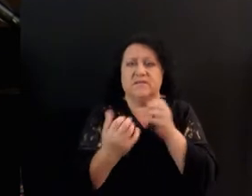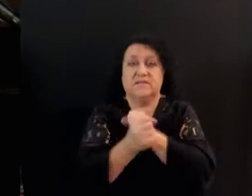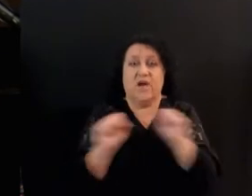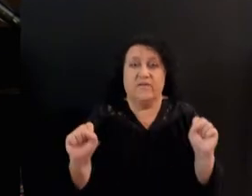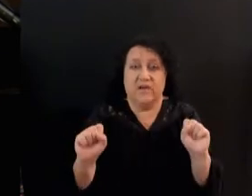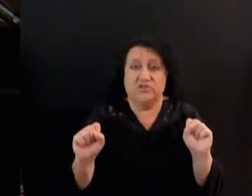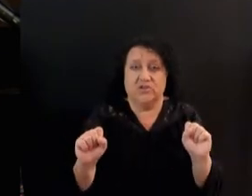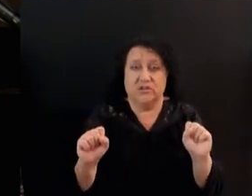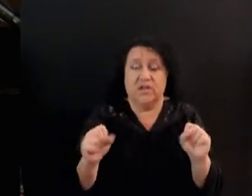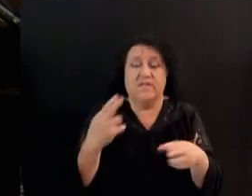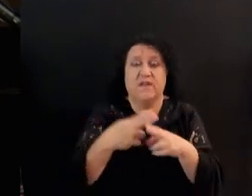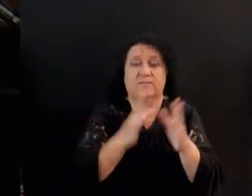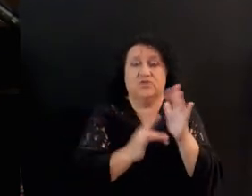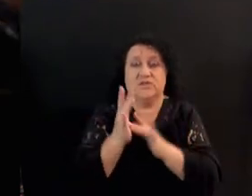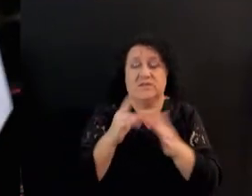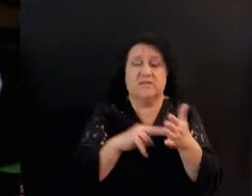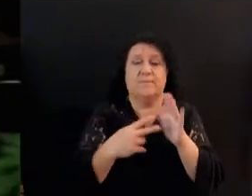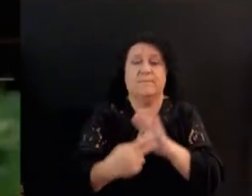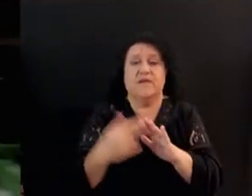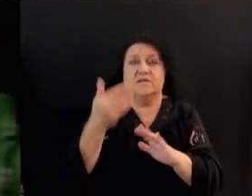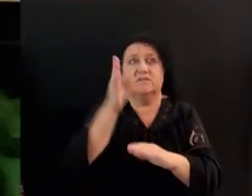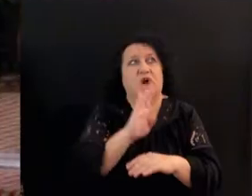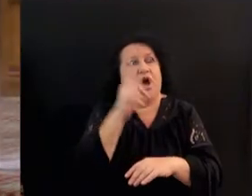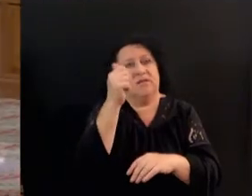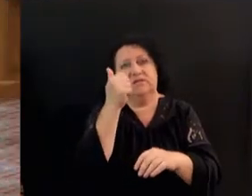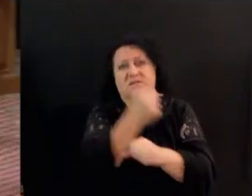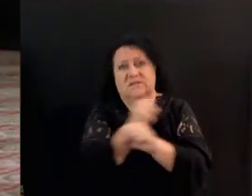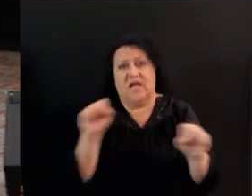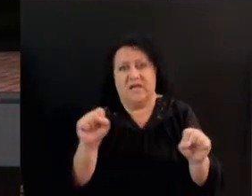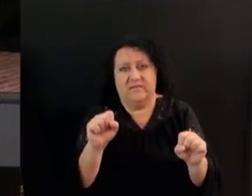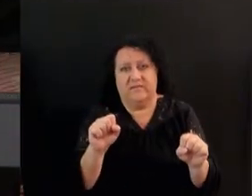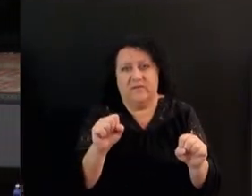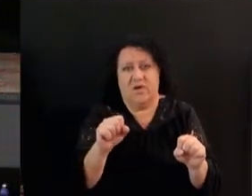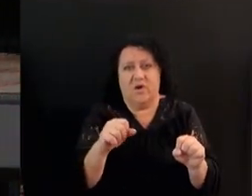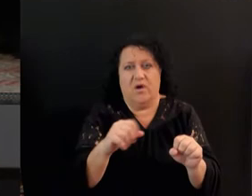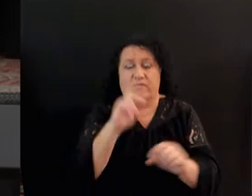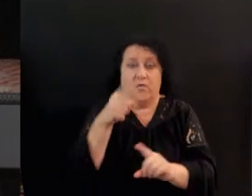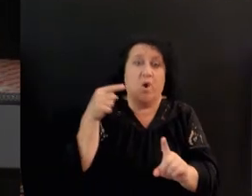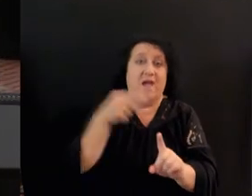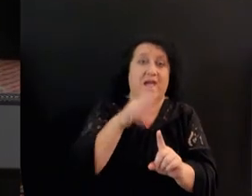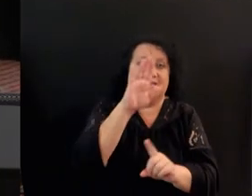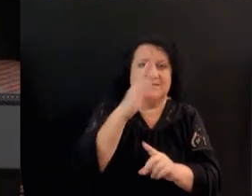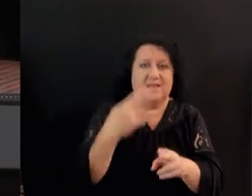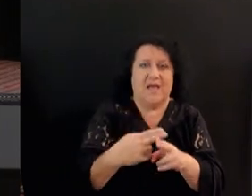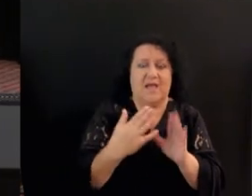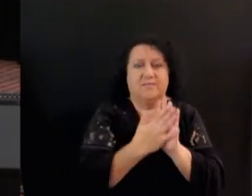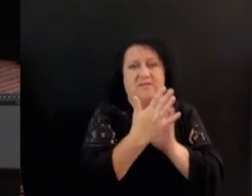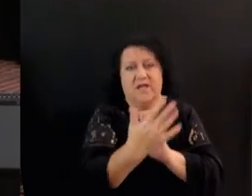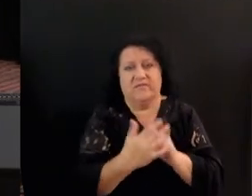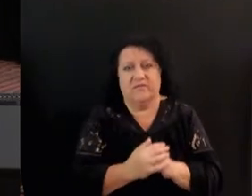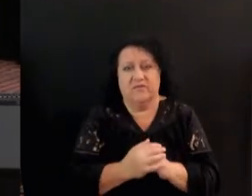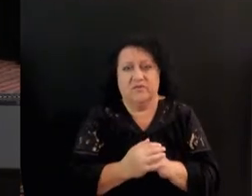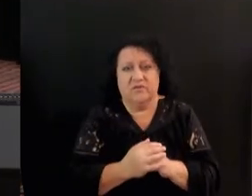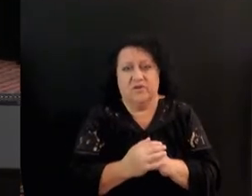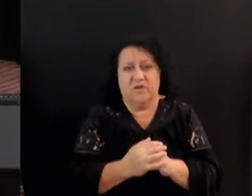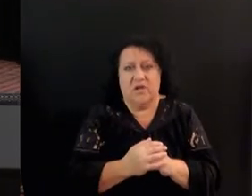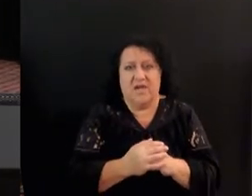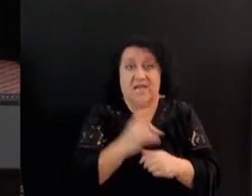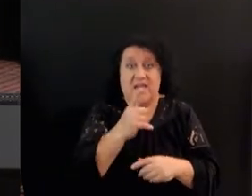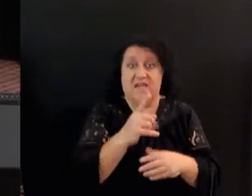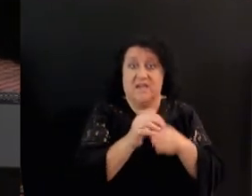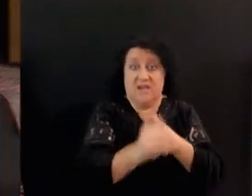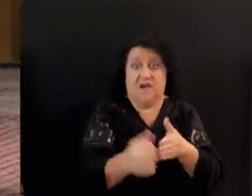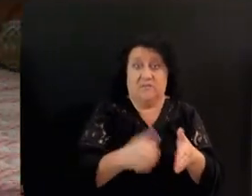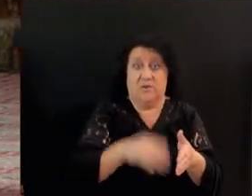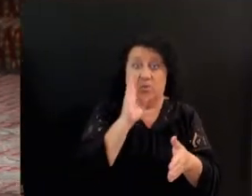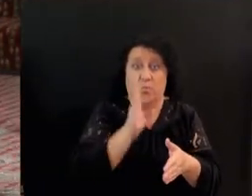saves. For his name's sake, he leads me in right paths. He will put me back no